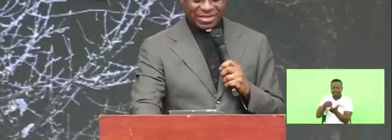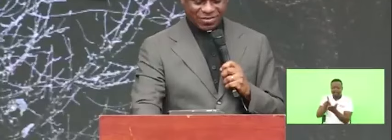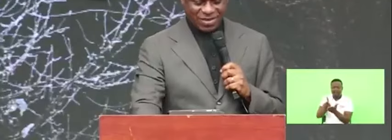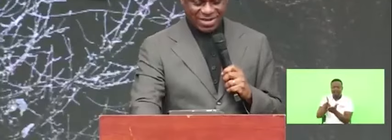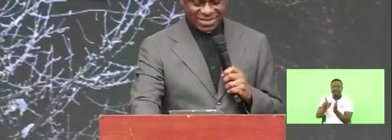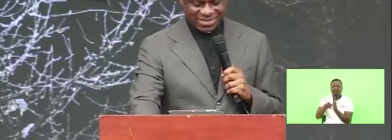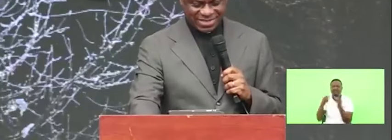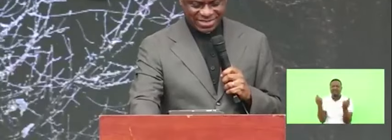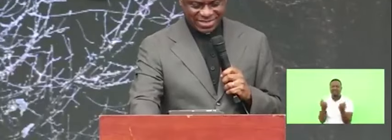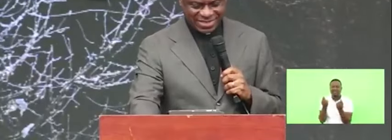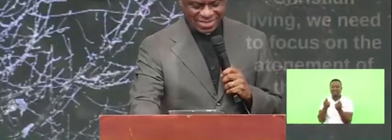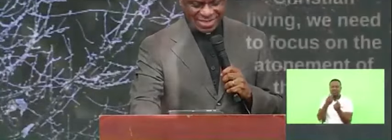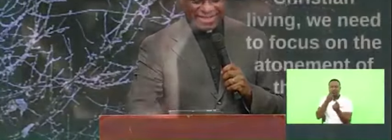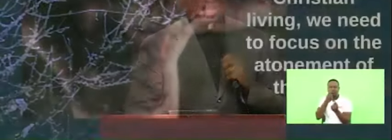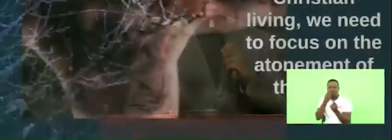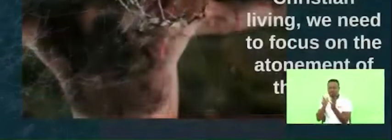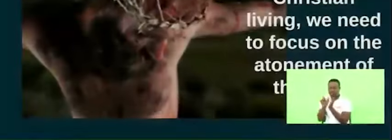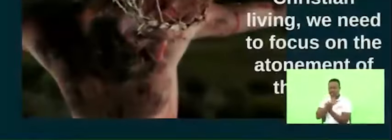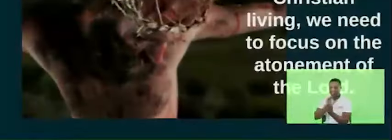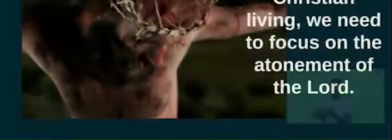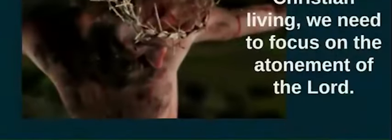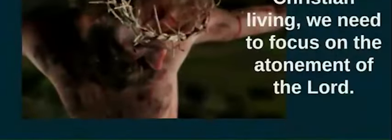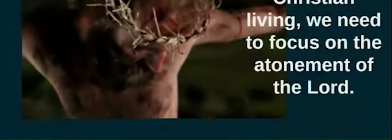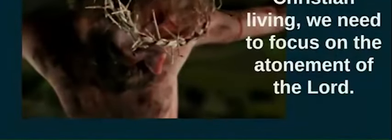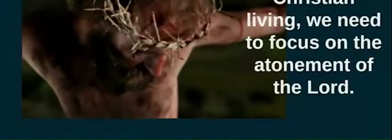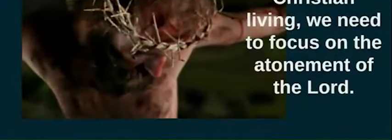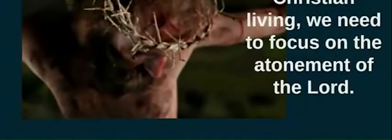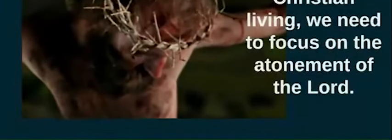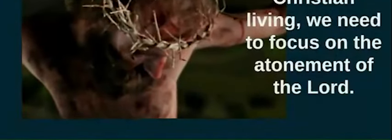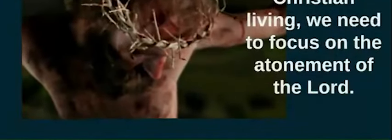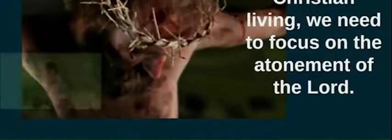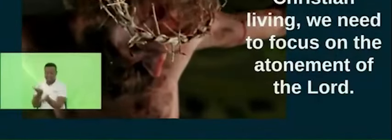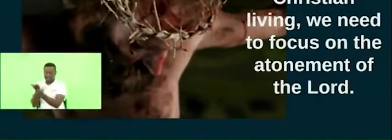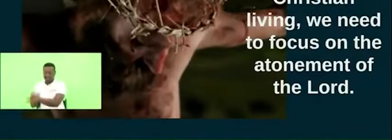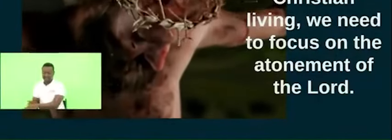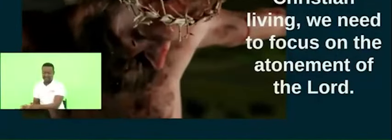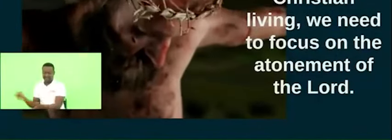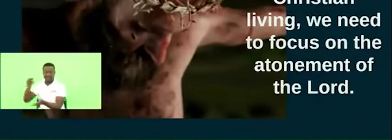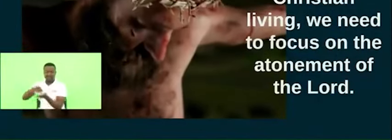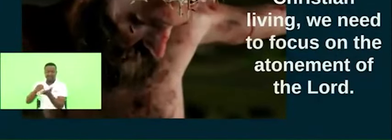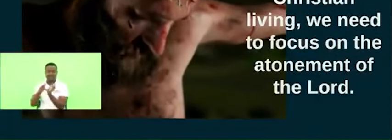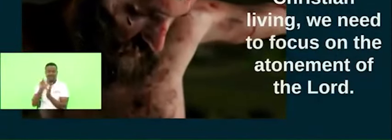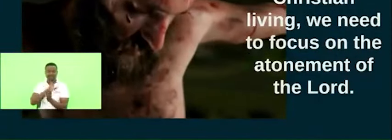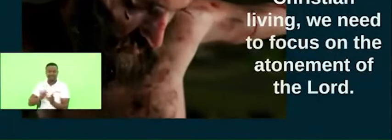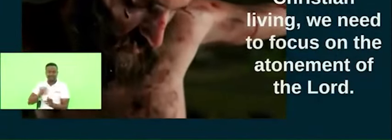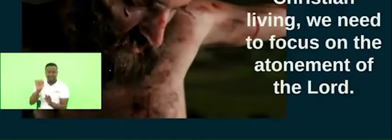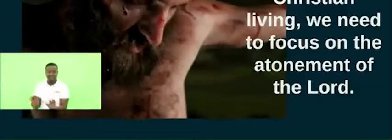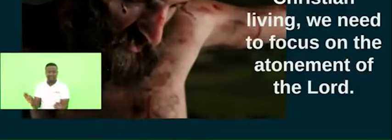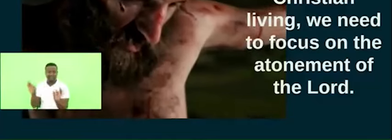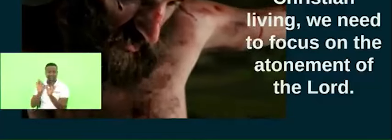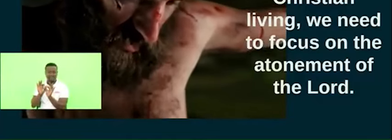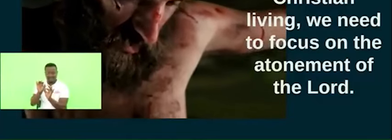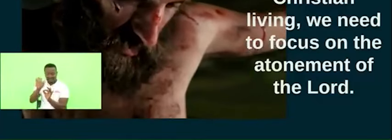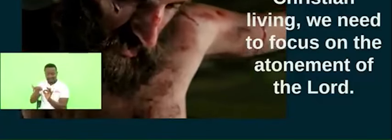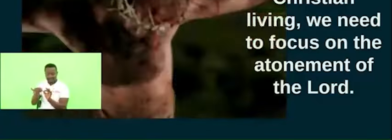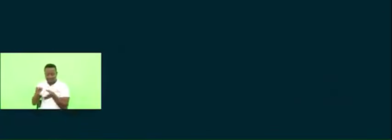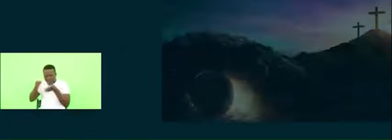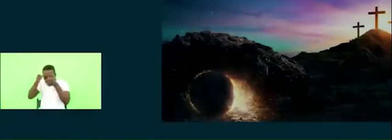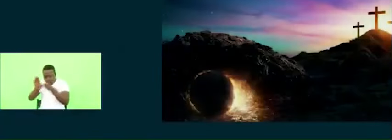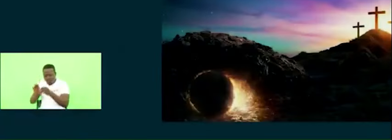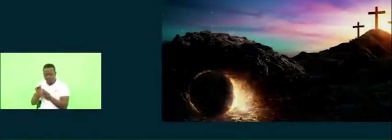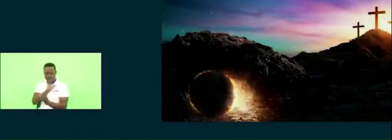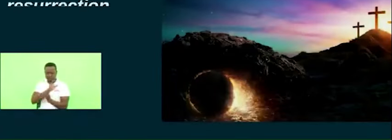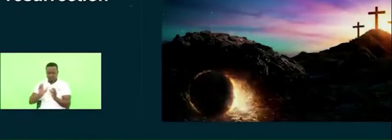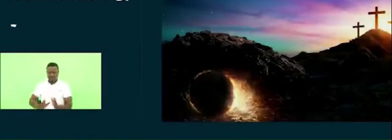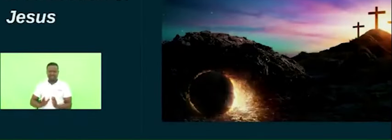Lord Jesus Christ. The death and the resurrection of Jesus Christ is the foundation of the